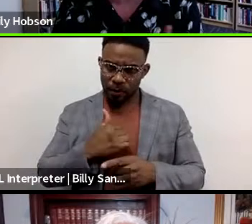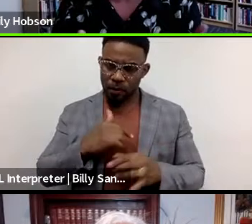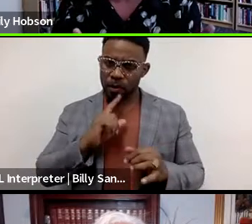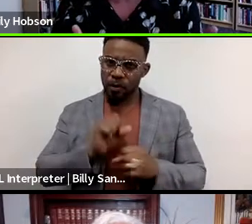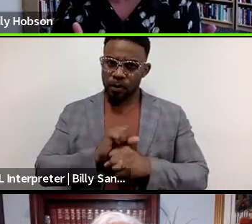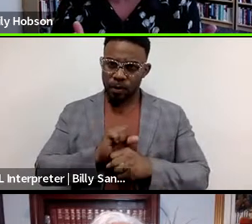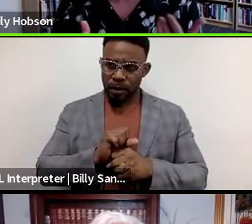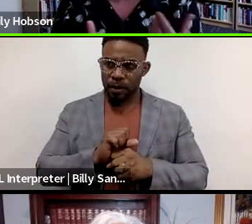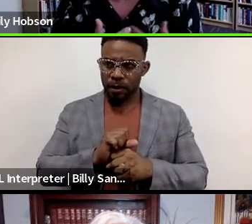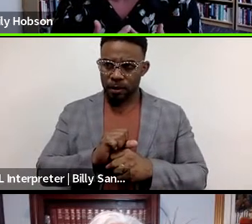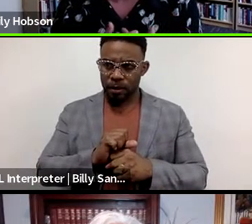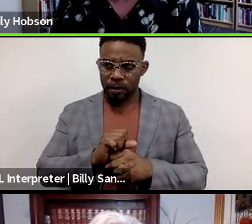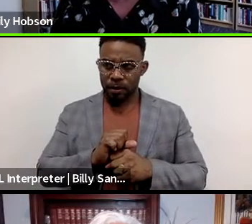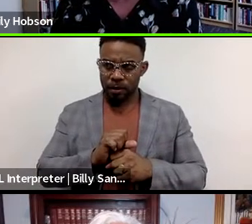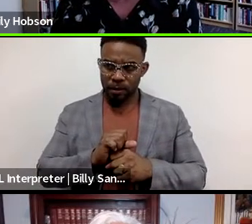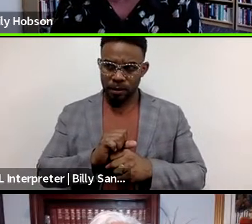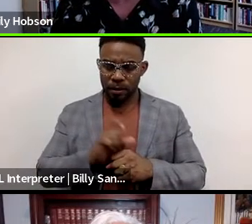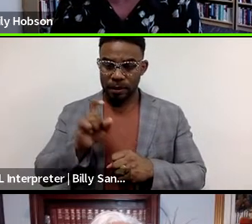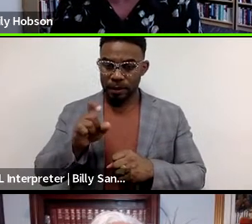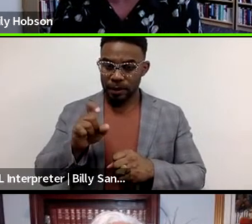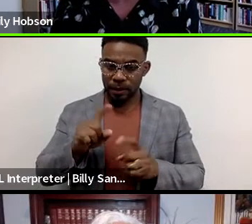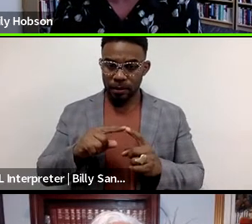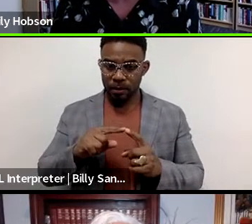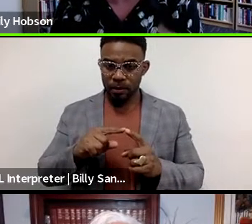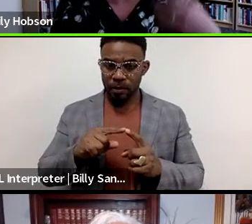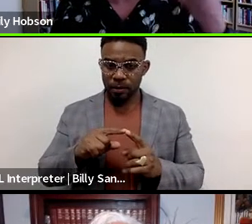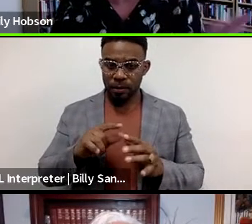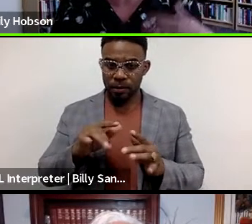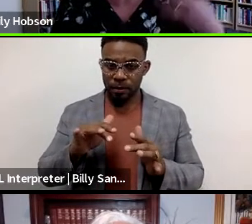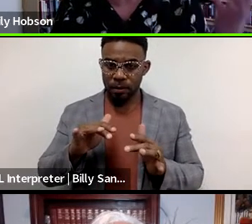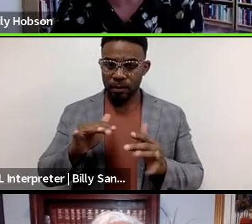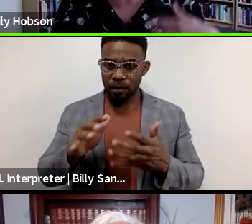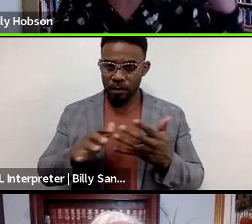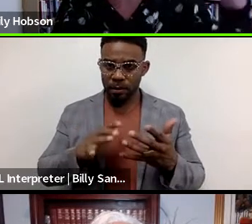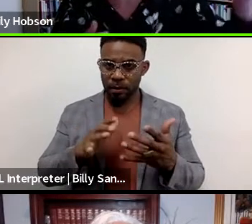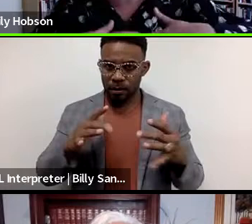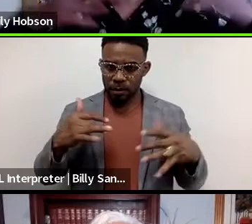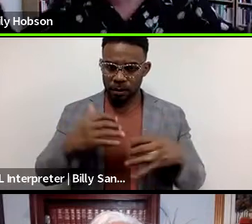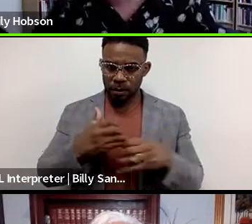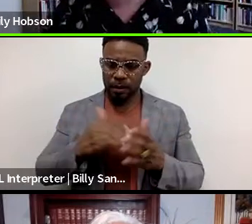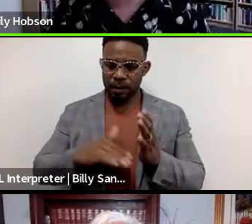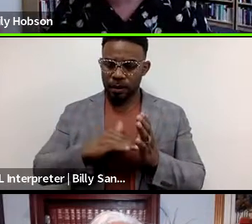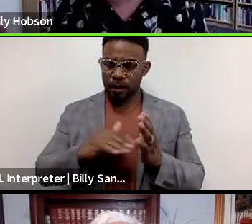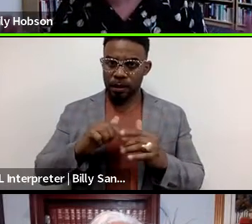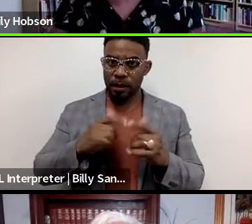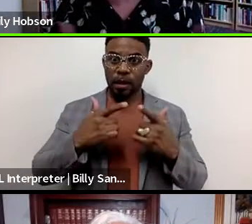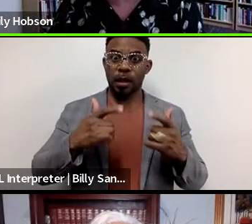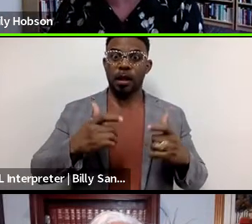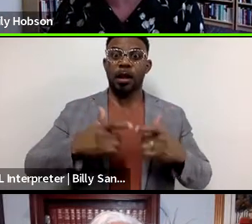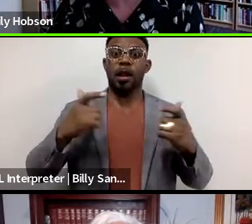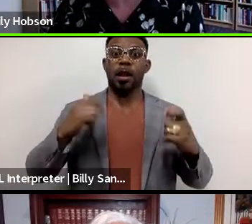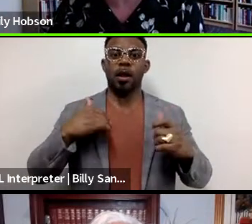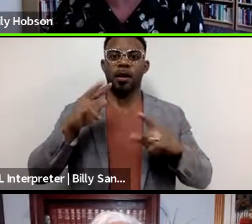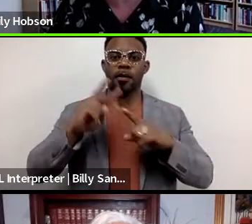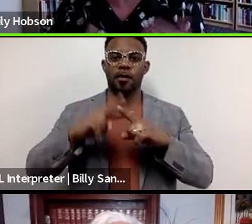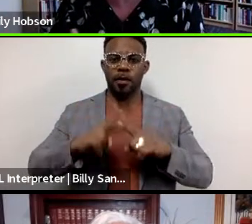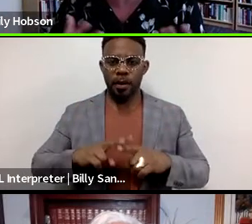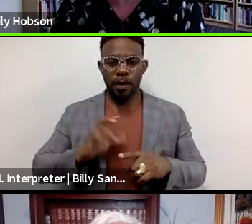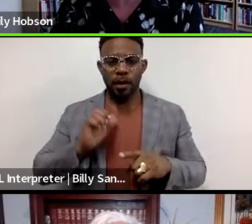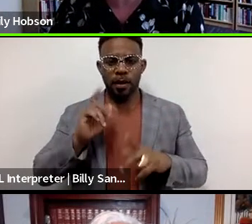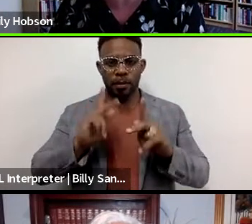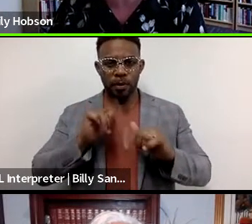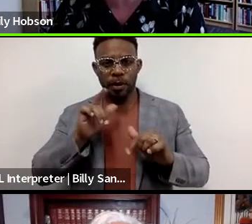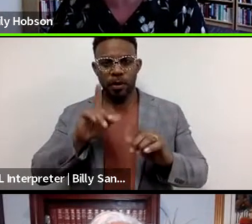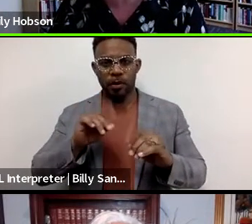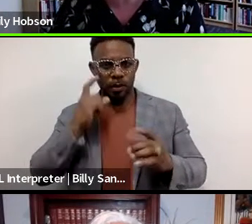really need to kind of constantly, again and again, like enlarge our vocabulary of the people